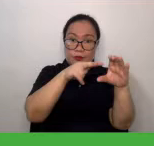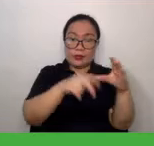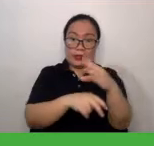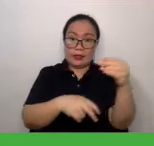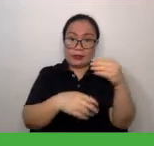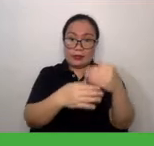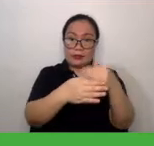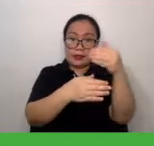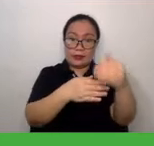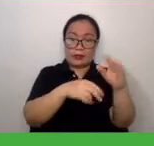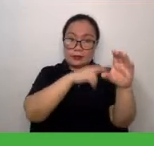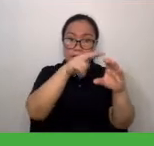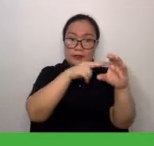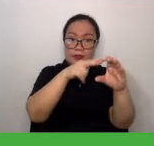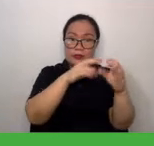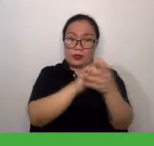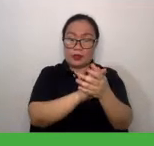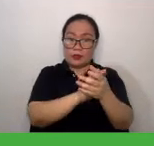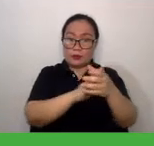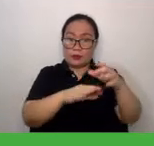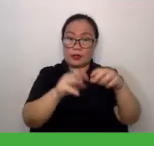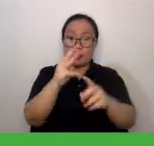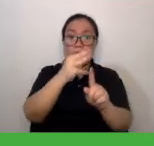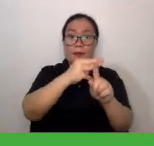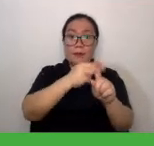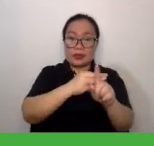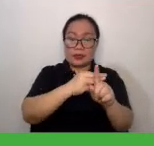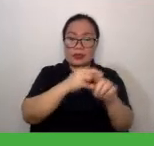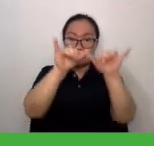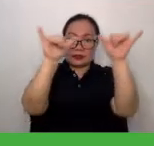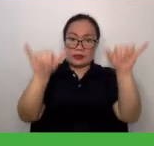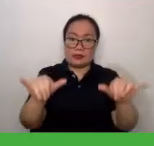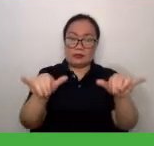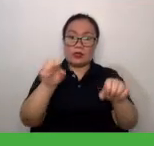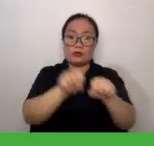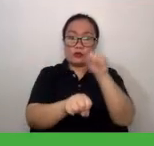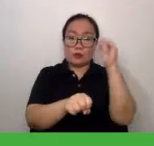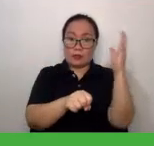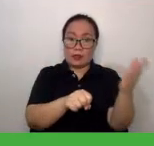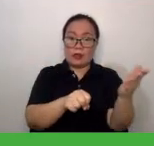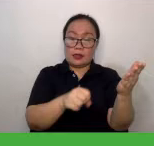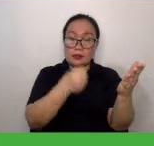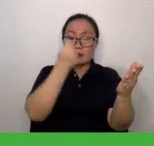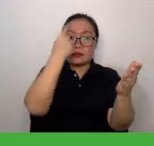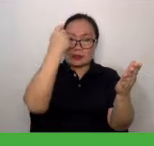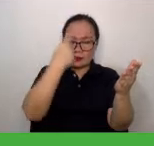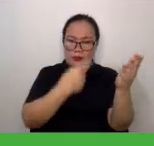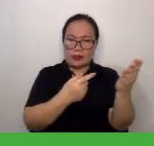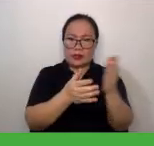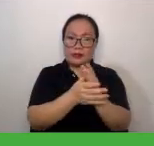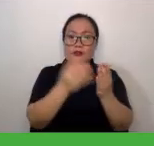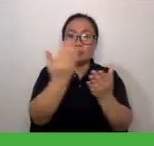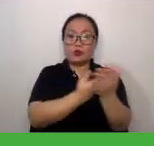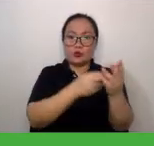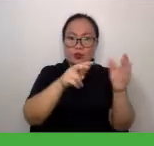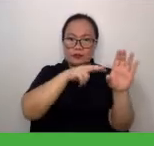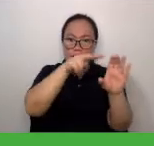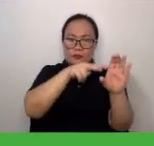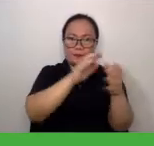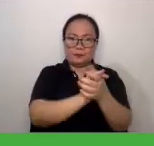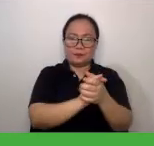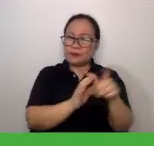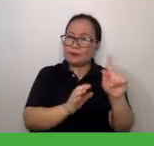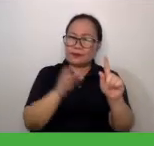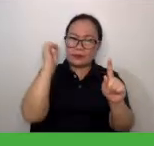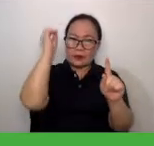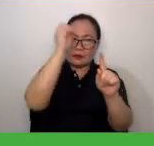system para mas madali para sa atin na maintindihan ang discussion ng video na ito. Okay? So, our objectives, we